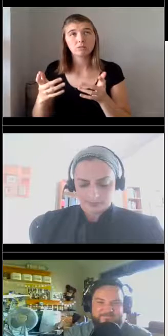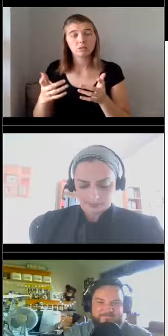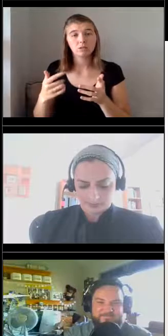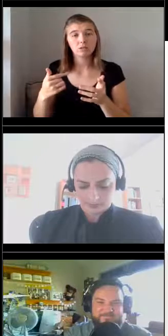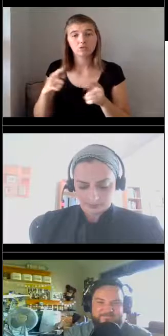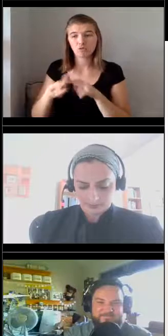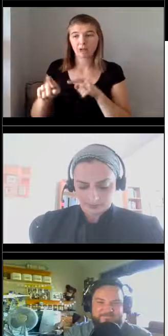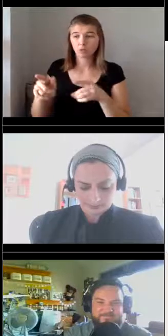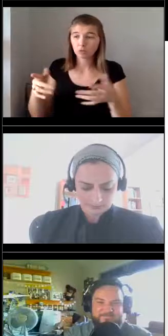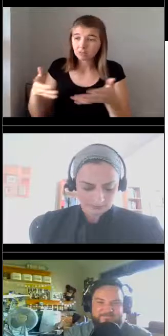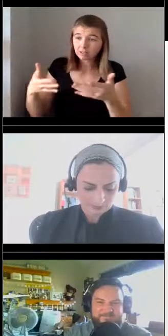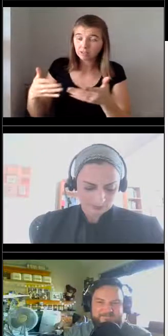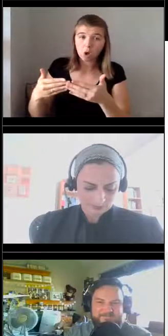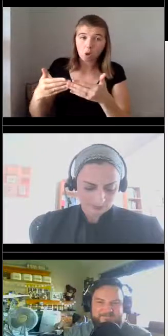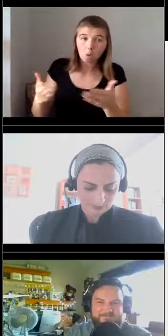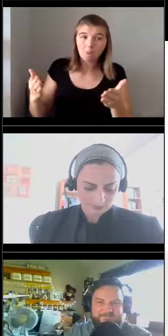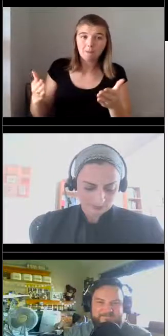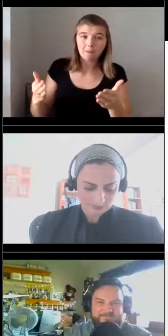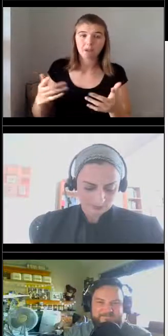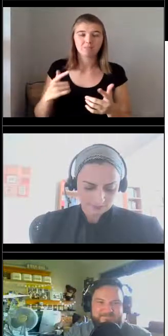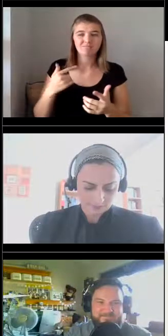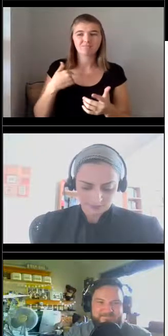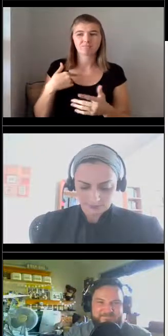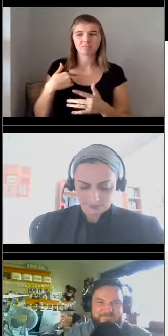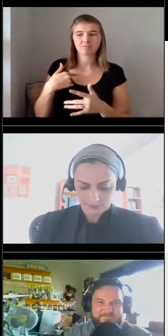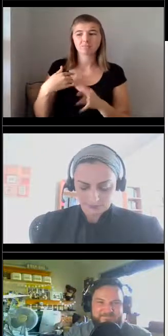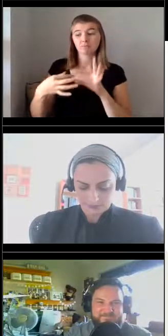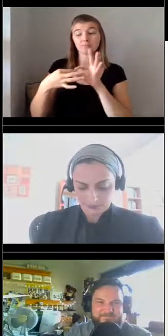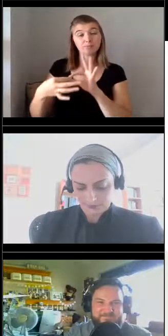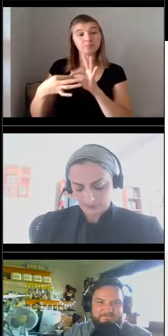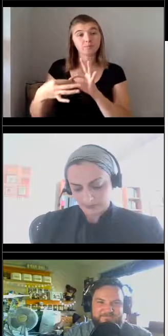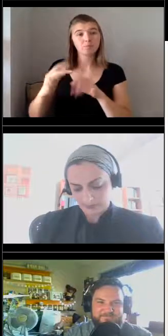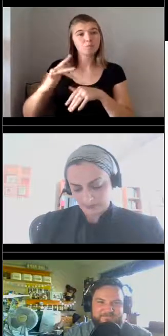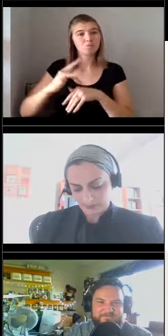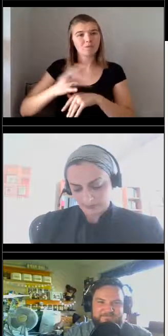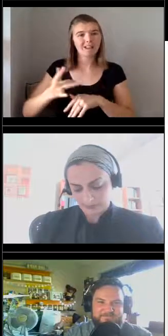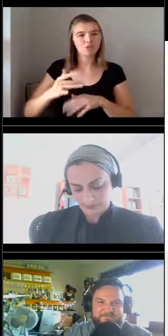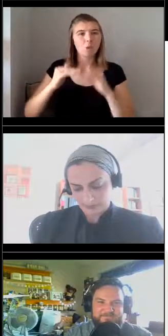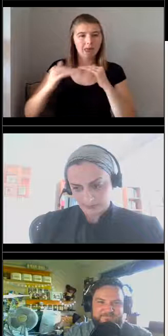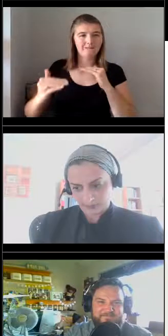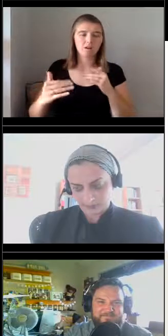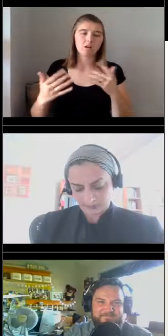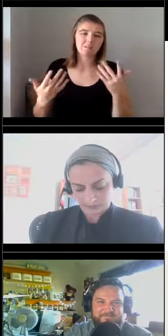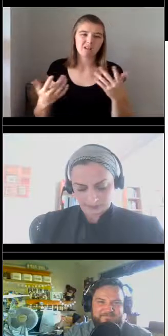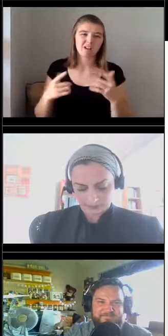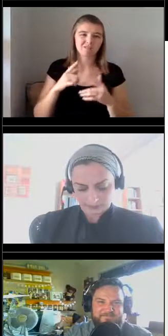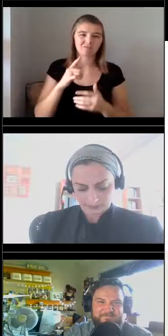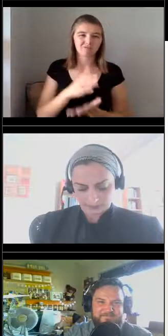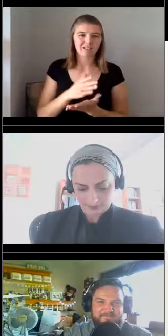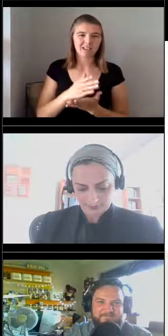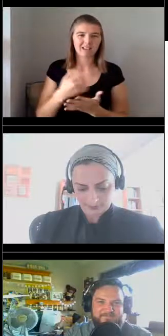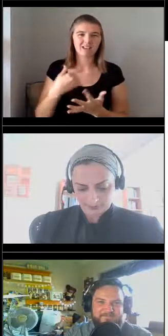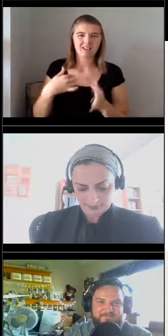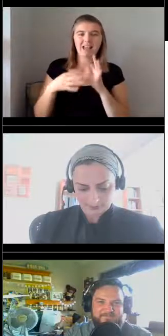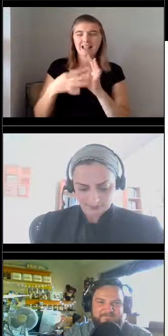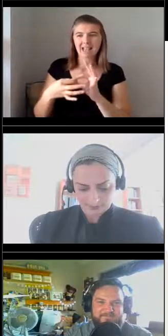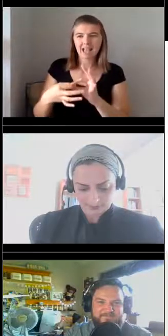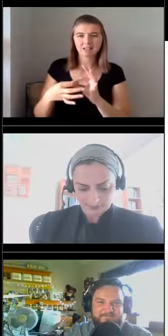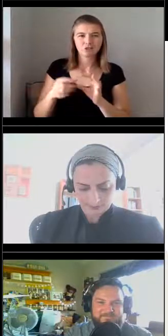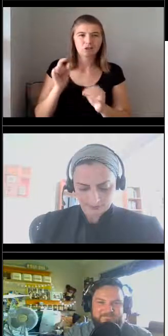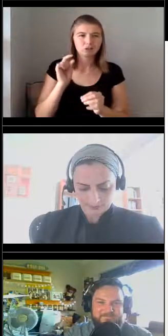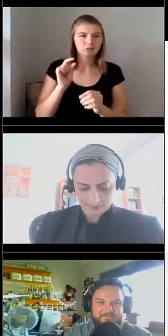I don't just engage with them on just the professional level. I sort of like, you know, engage with